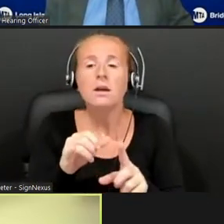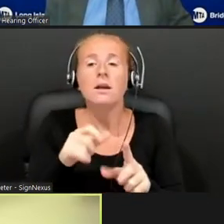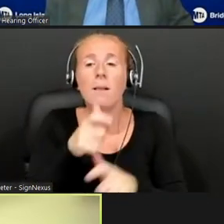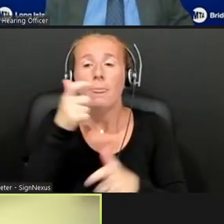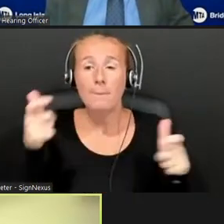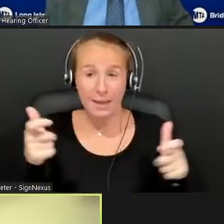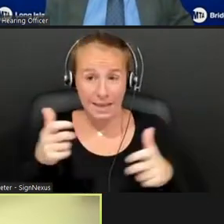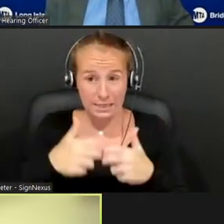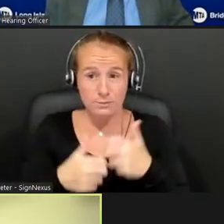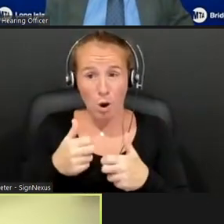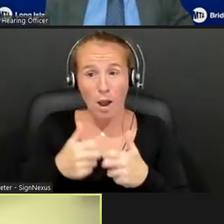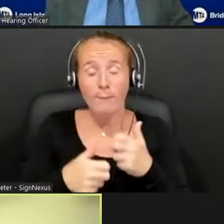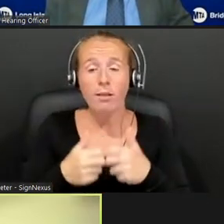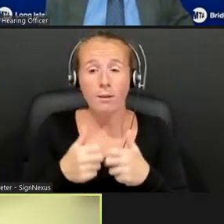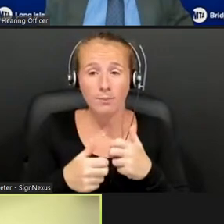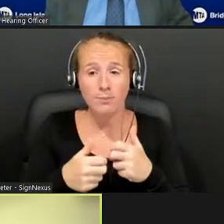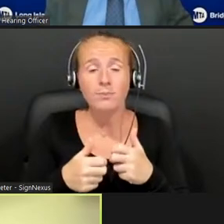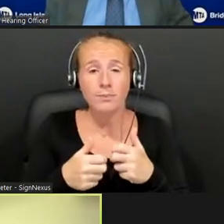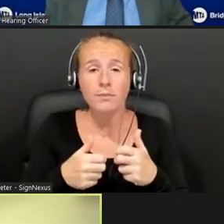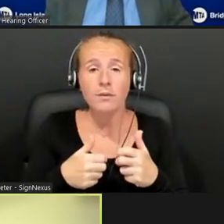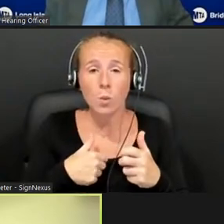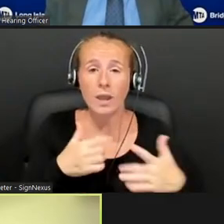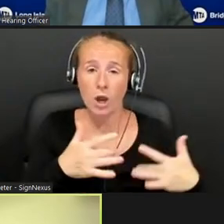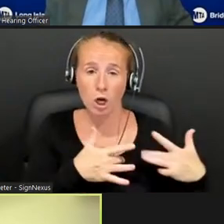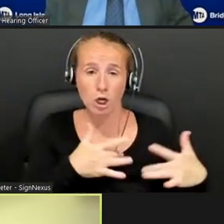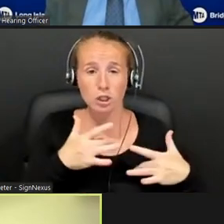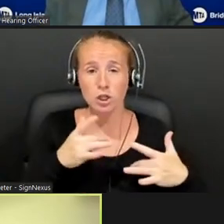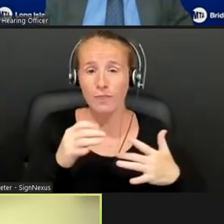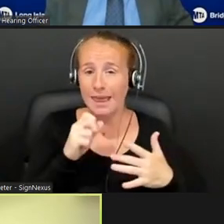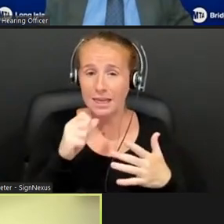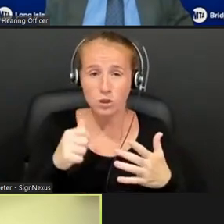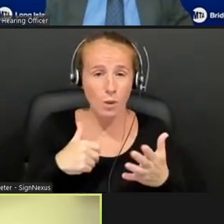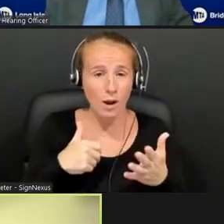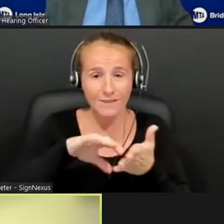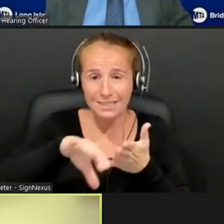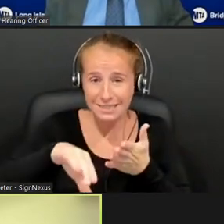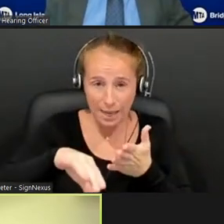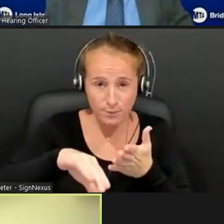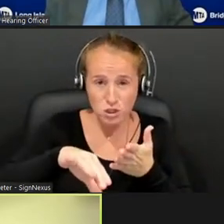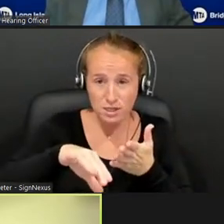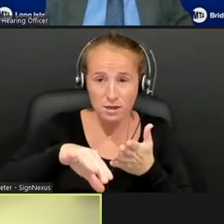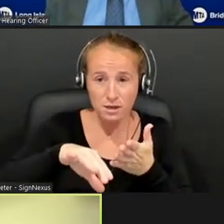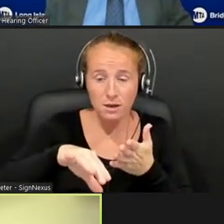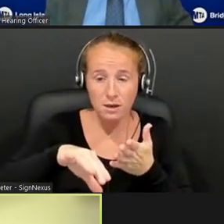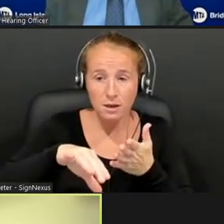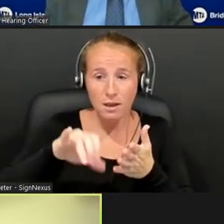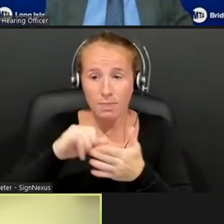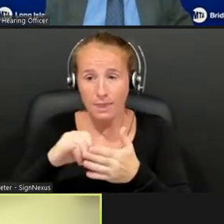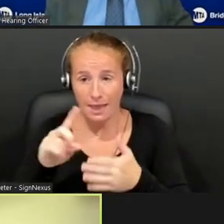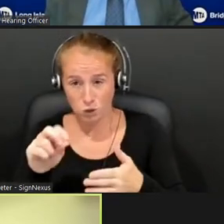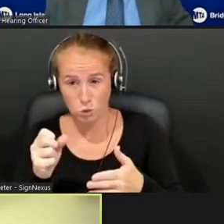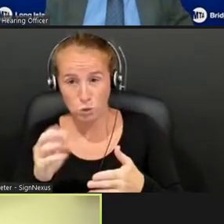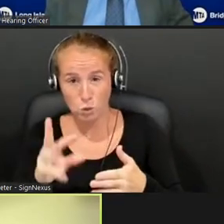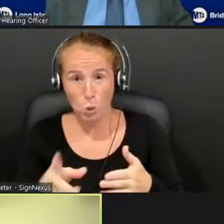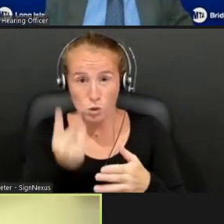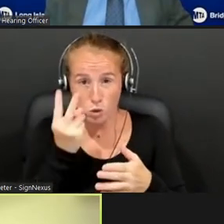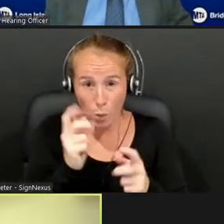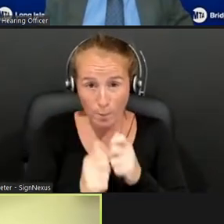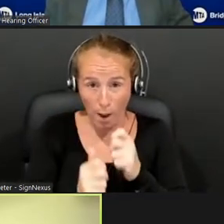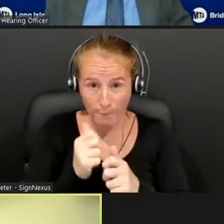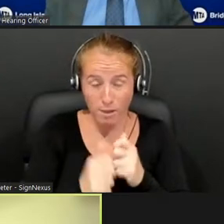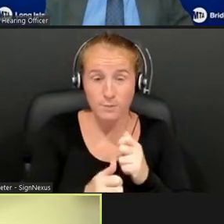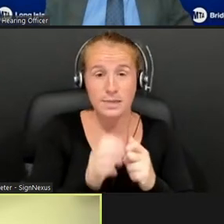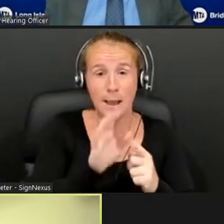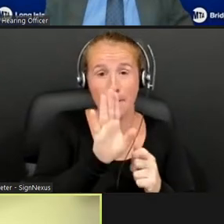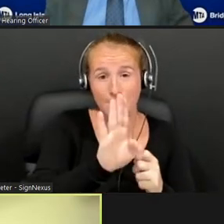scenarios in this EA that do not exempt inner city buses than that do that being said two scenarios B and F